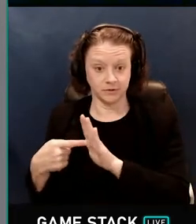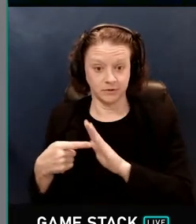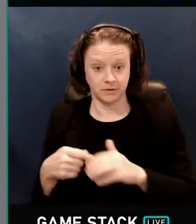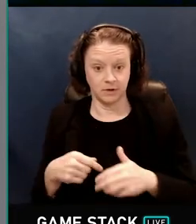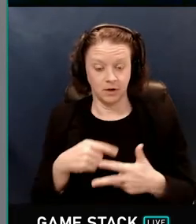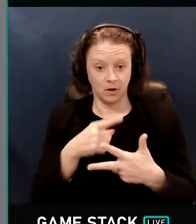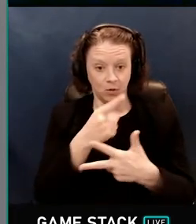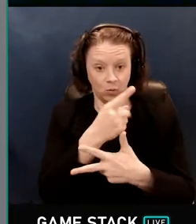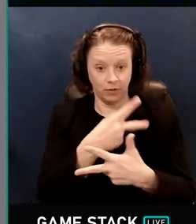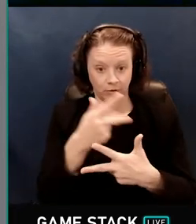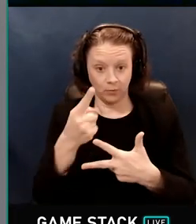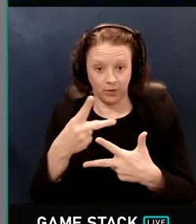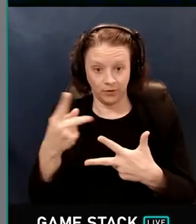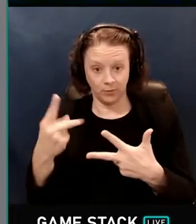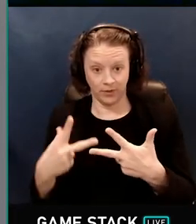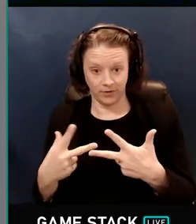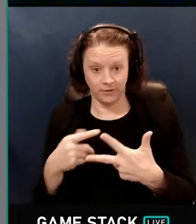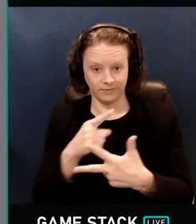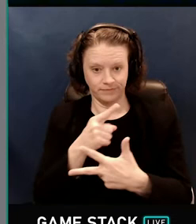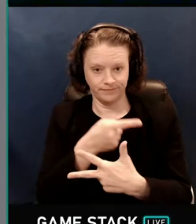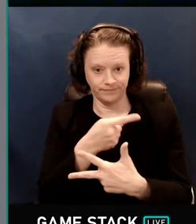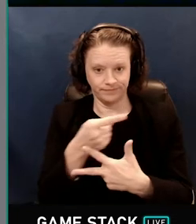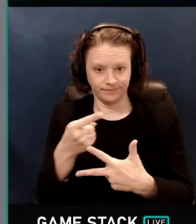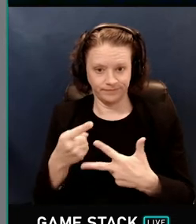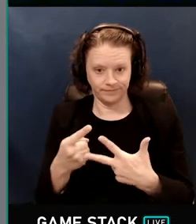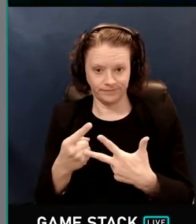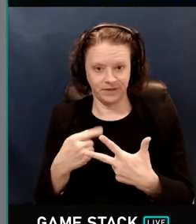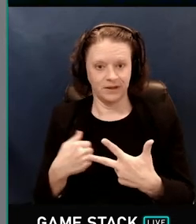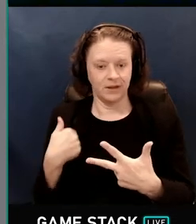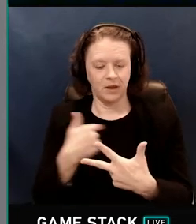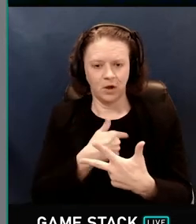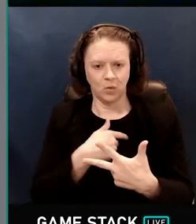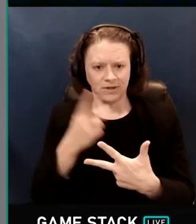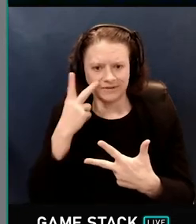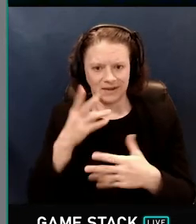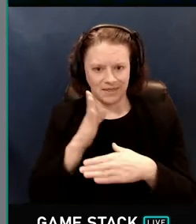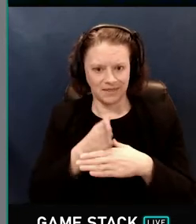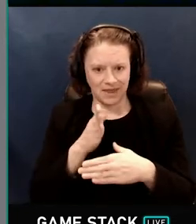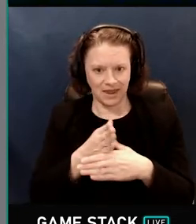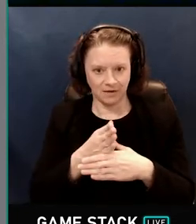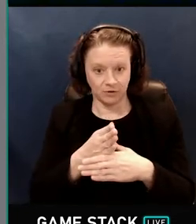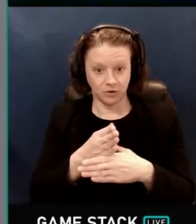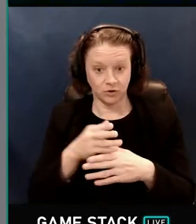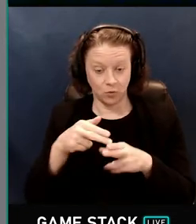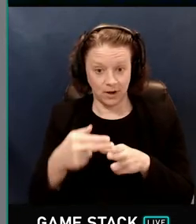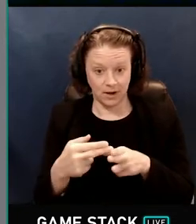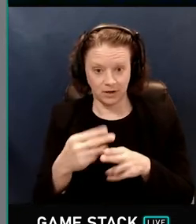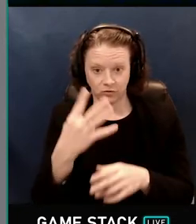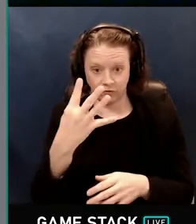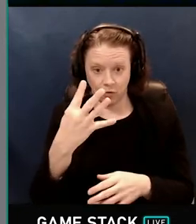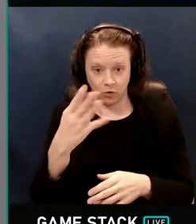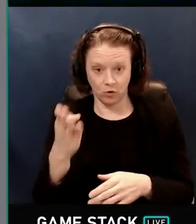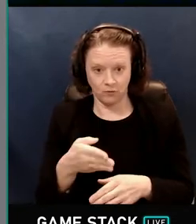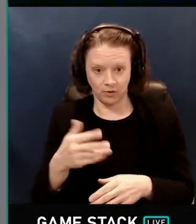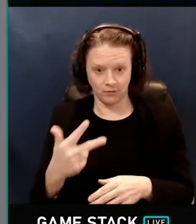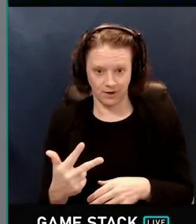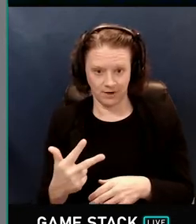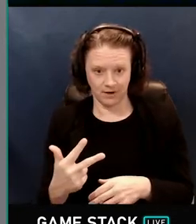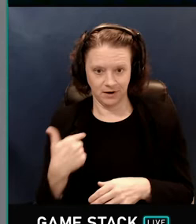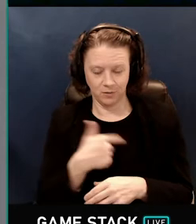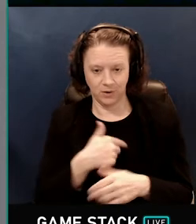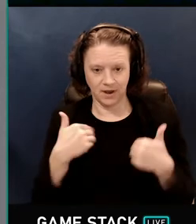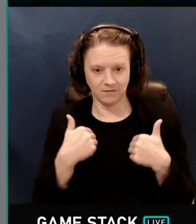then you can see that the average weight is actually 4 over 3, because we've got weights of 1, 1, and